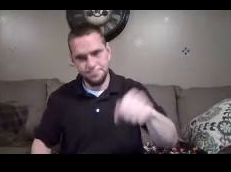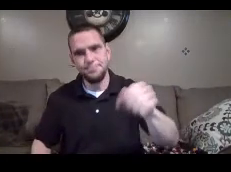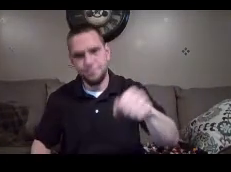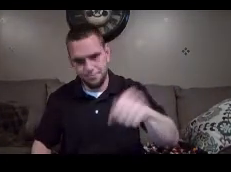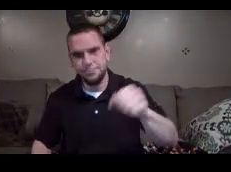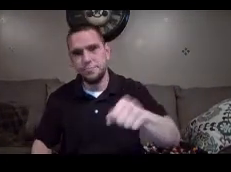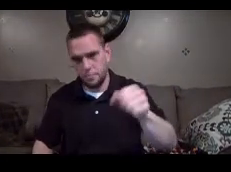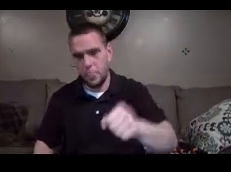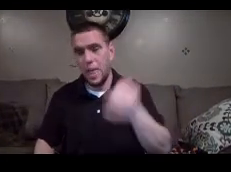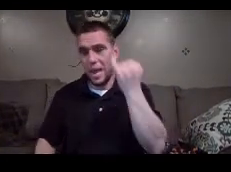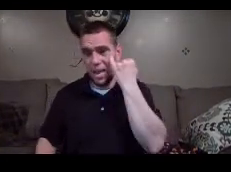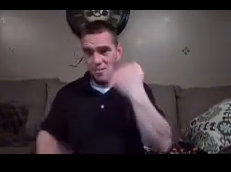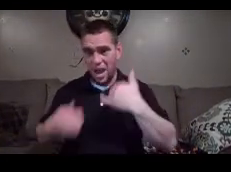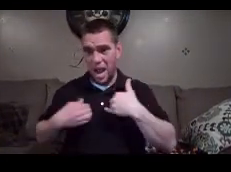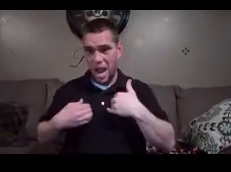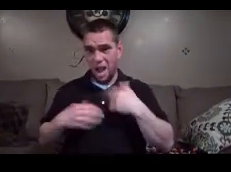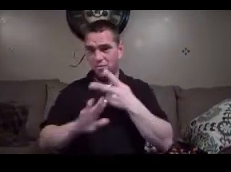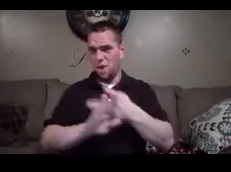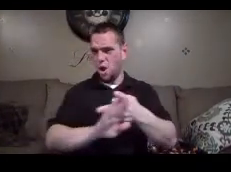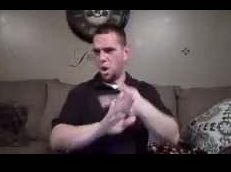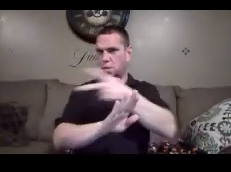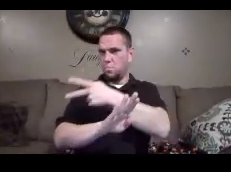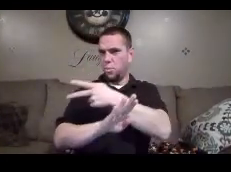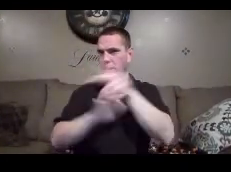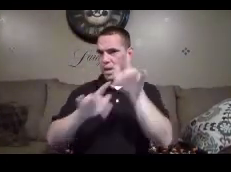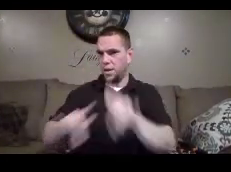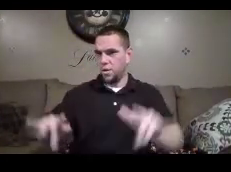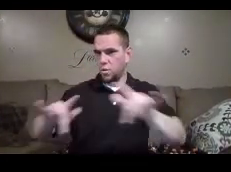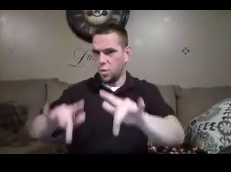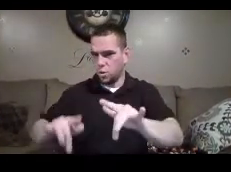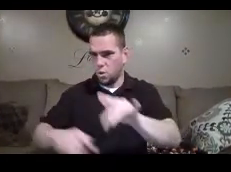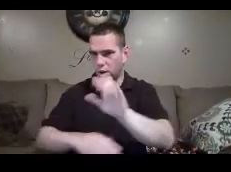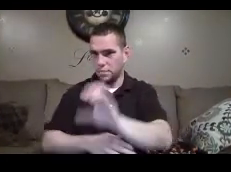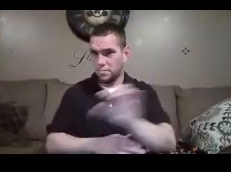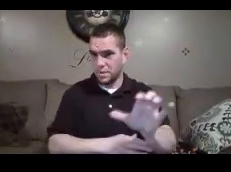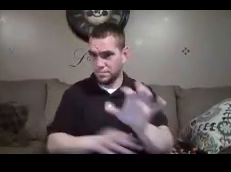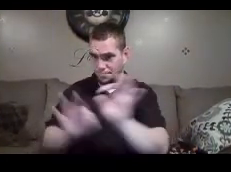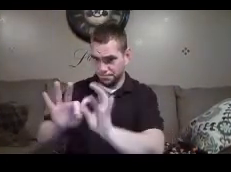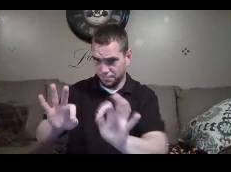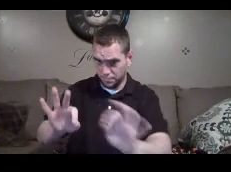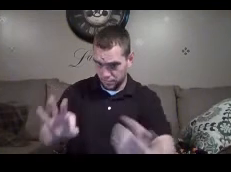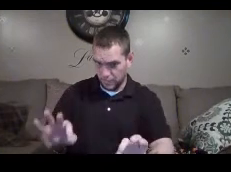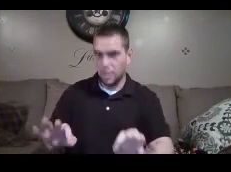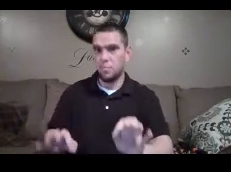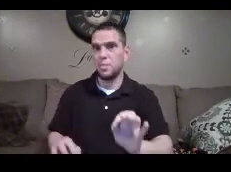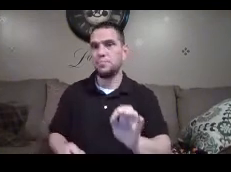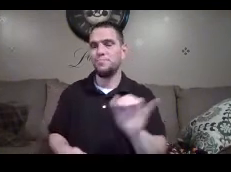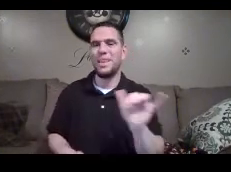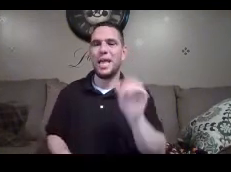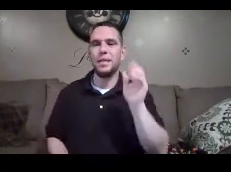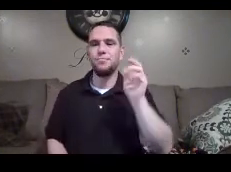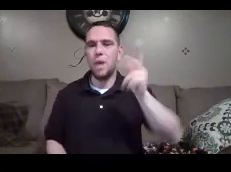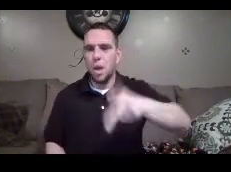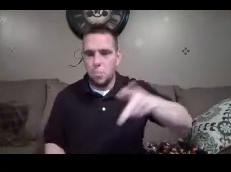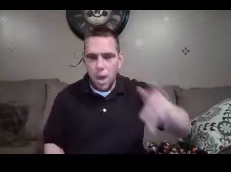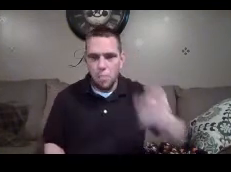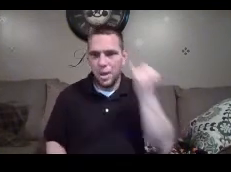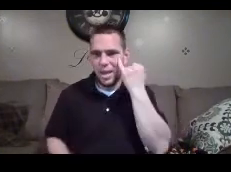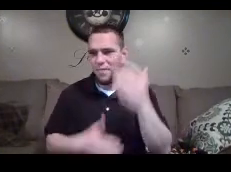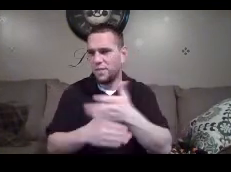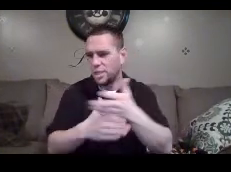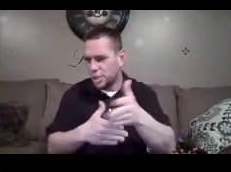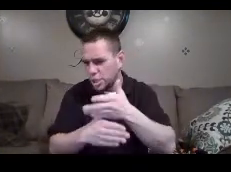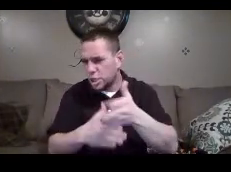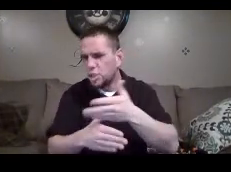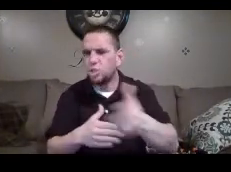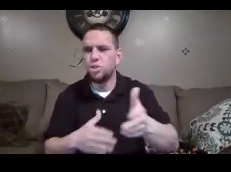pre-recorded captions and you embed that in PowerPoint, for example, if you are sharing your system audio in a live event like